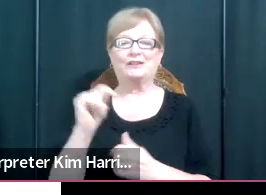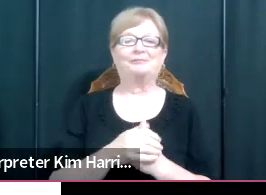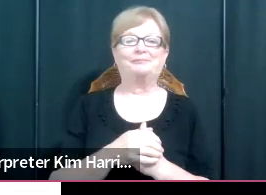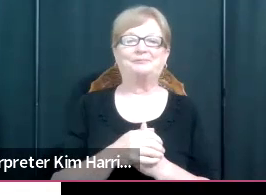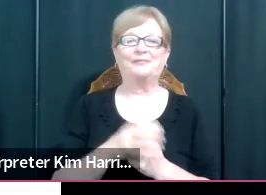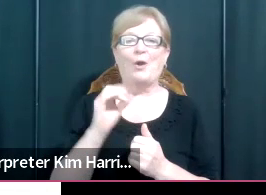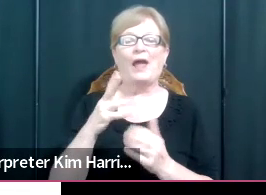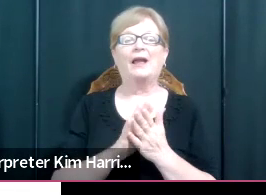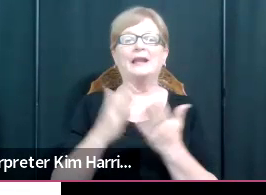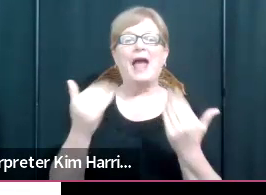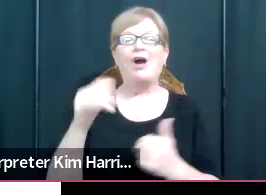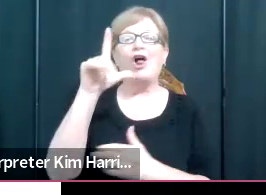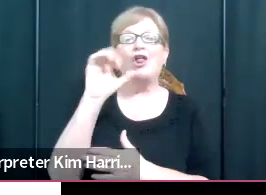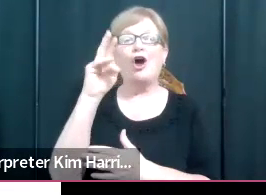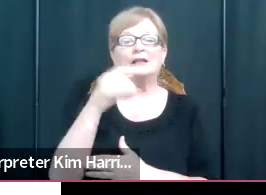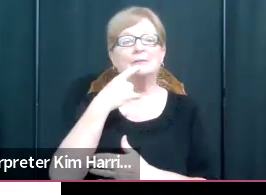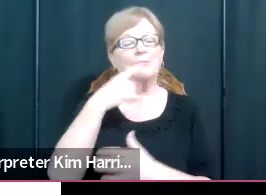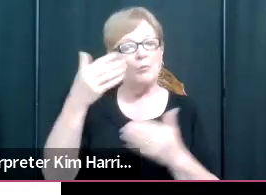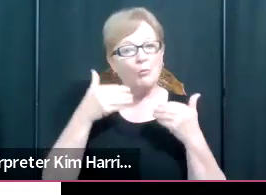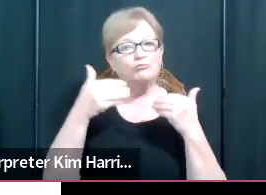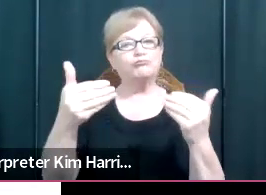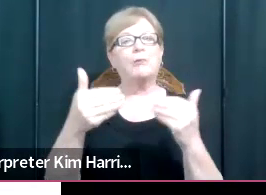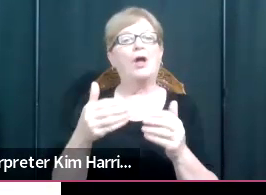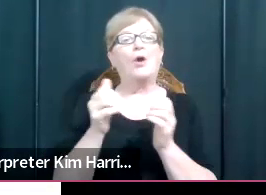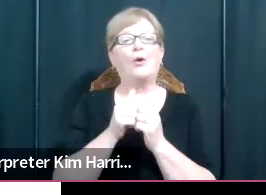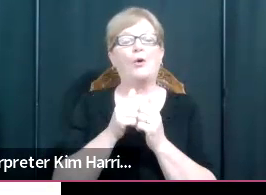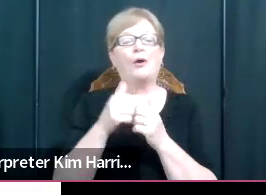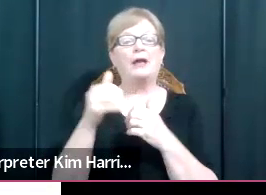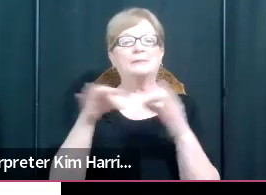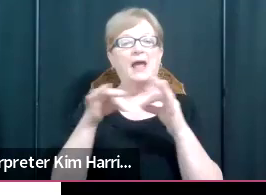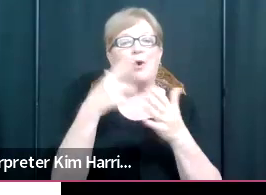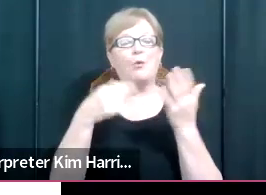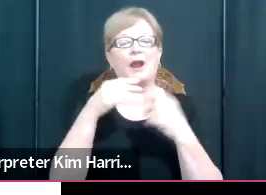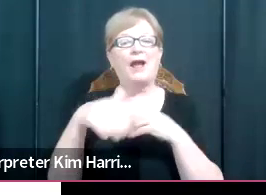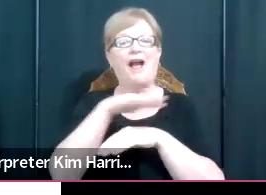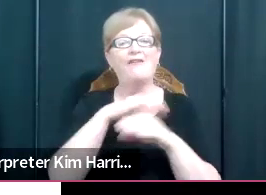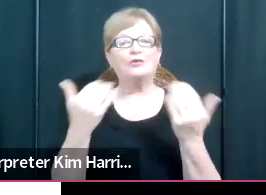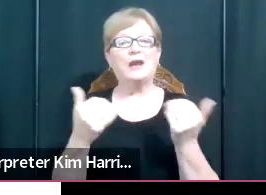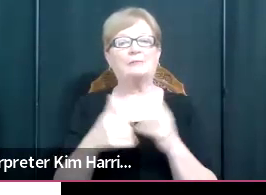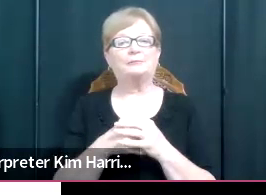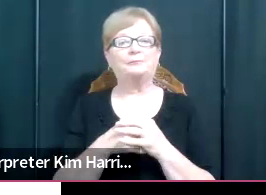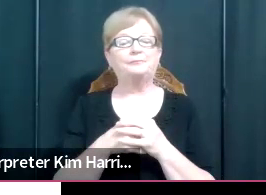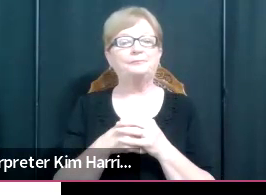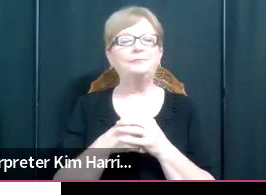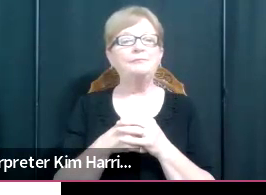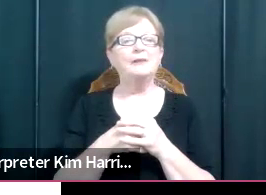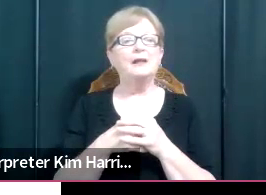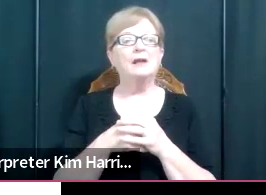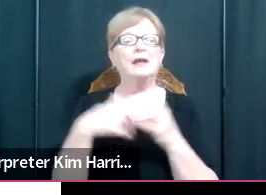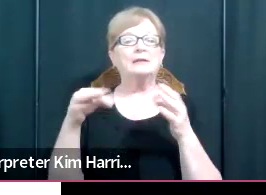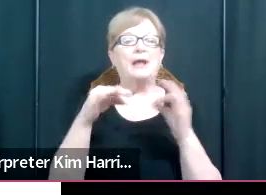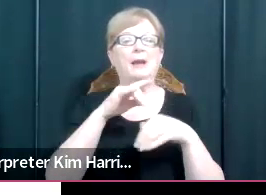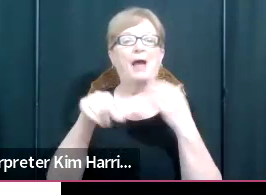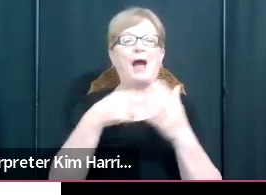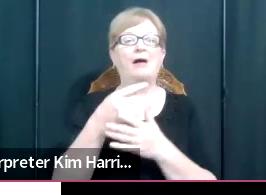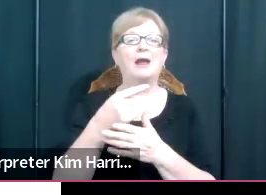Okay, so we are just going to go through quickly what we're going to cover today. We are going to talk about Michigan Disability